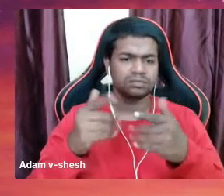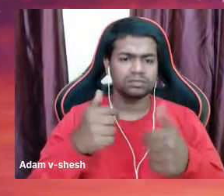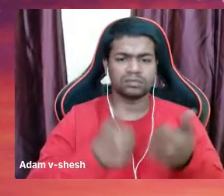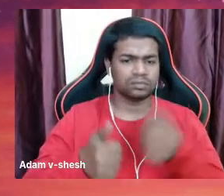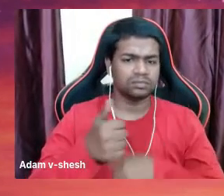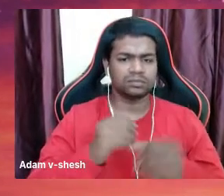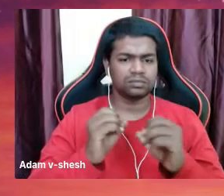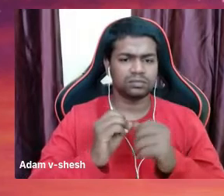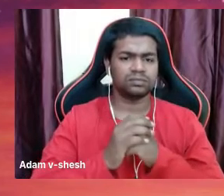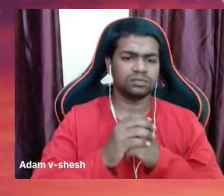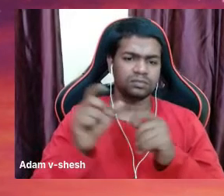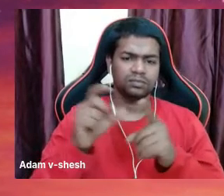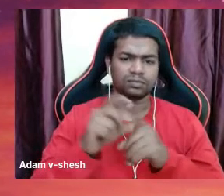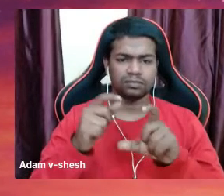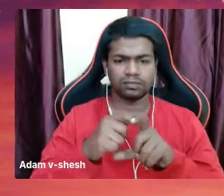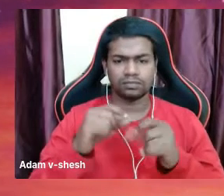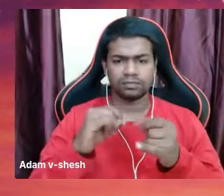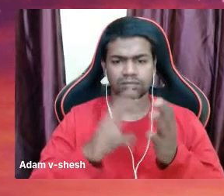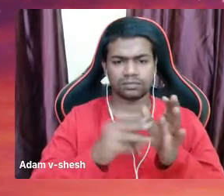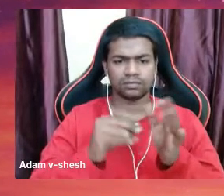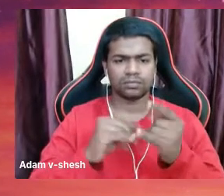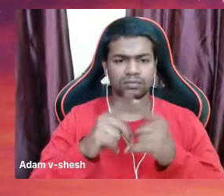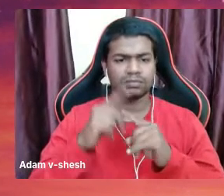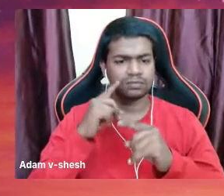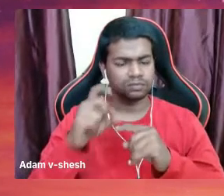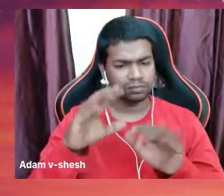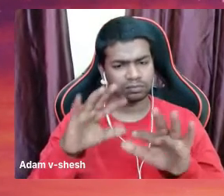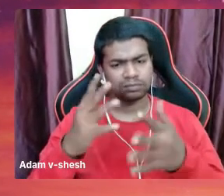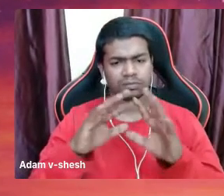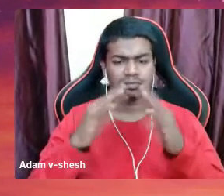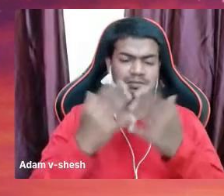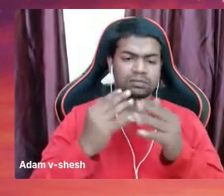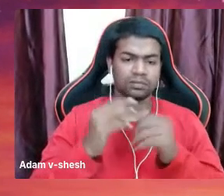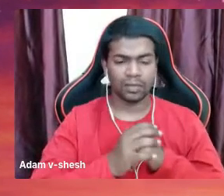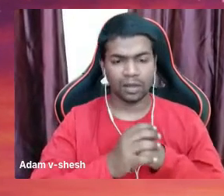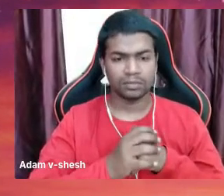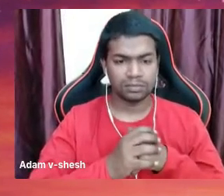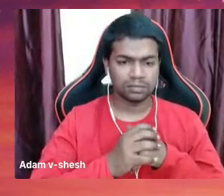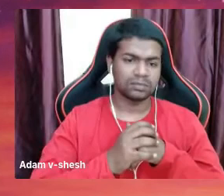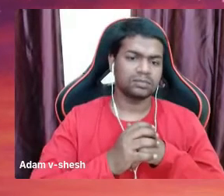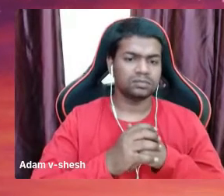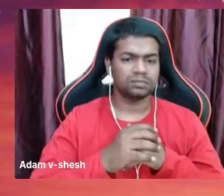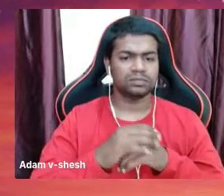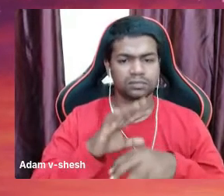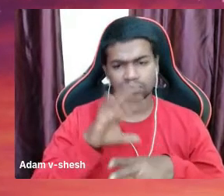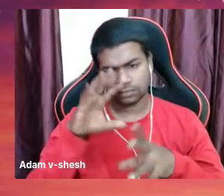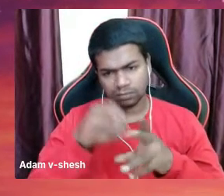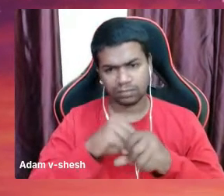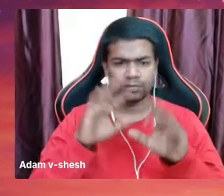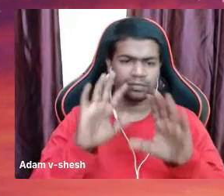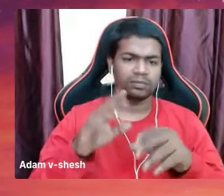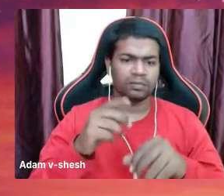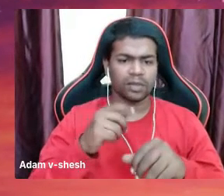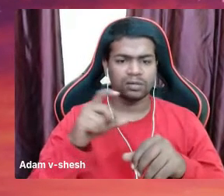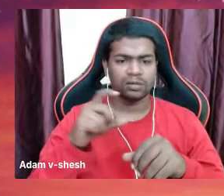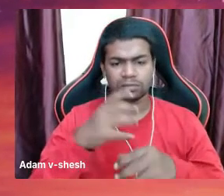competition, either domestic or global. I get more concerned when they say they don't have competition. So everyone has competition, but